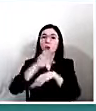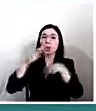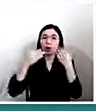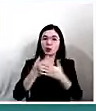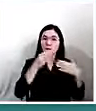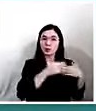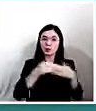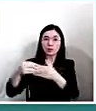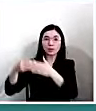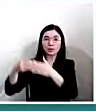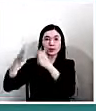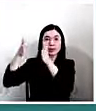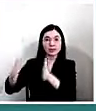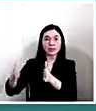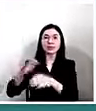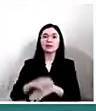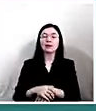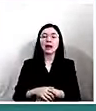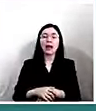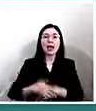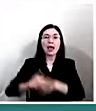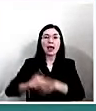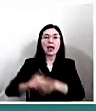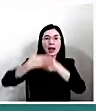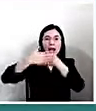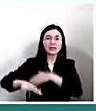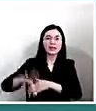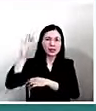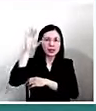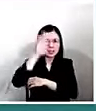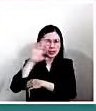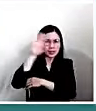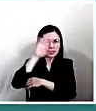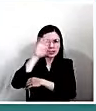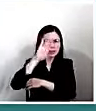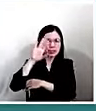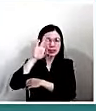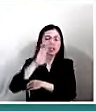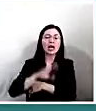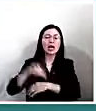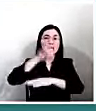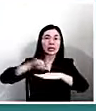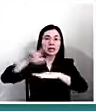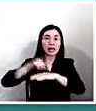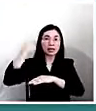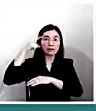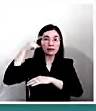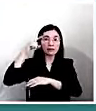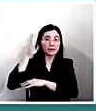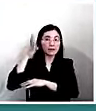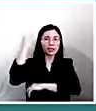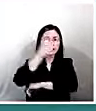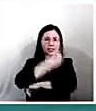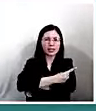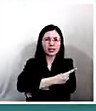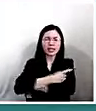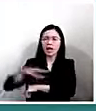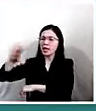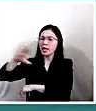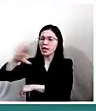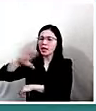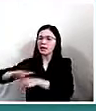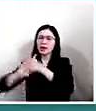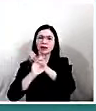princes. After reconnoitering the land for 40 days, they return. But Moses